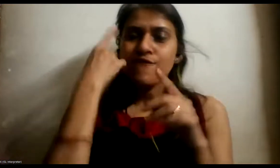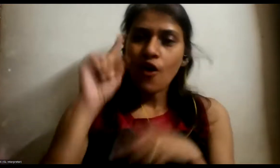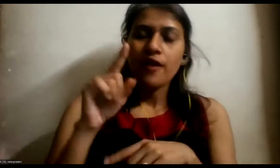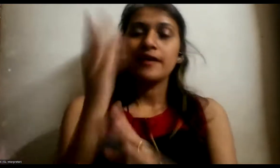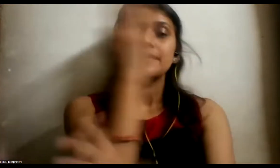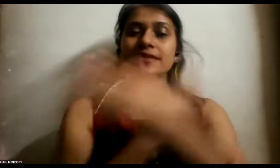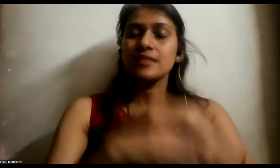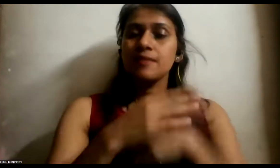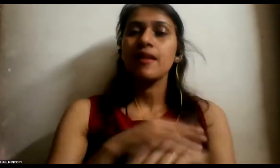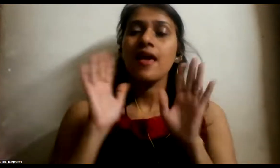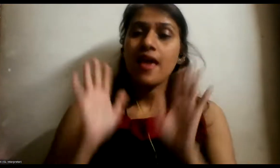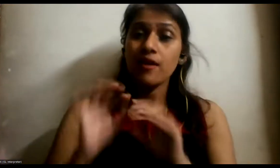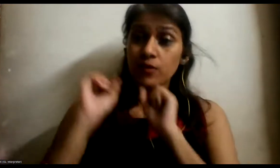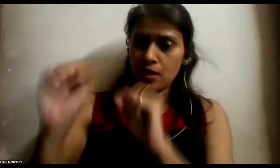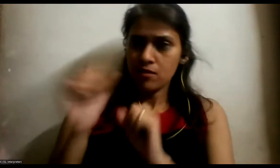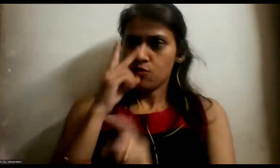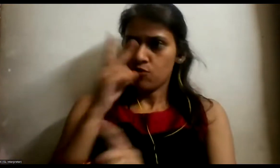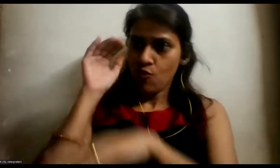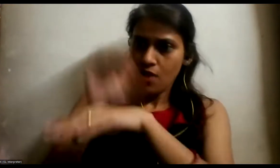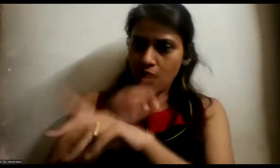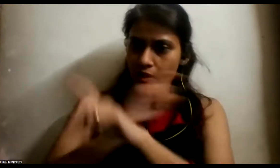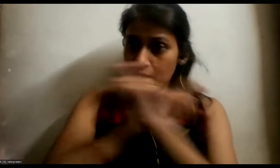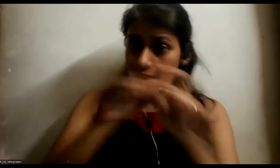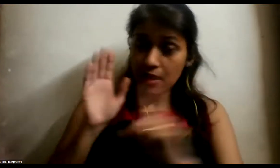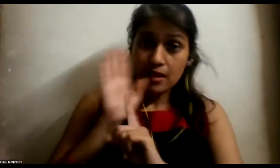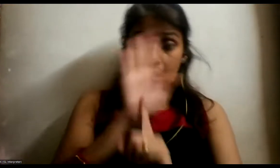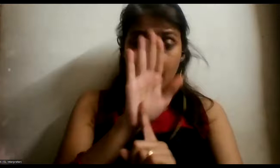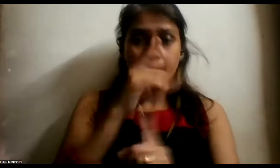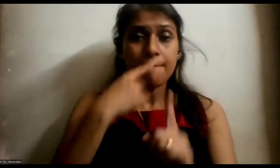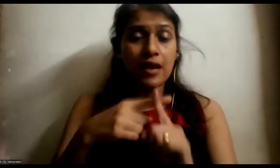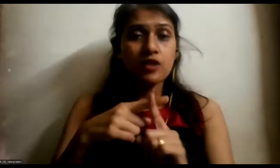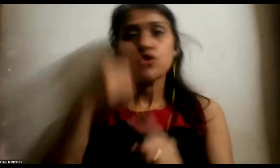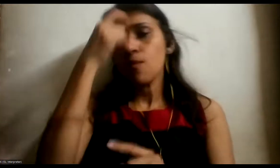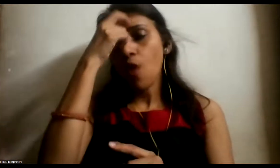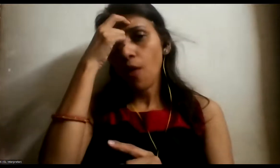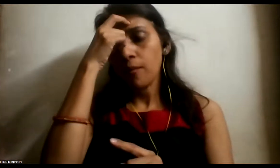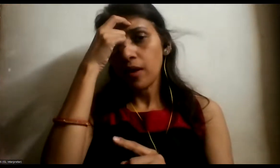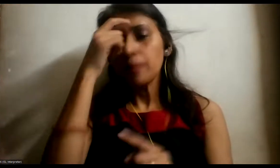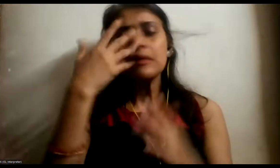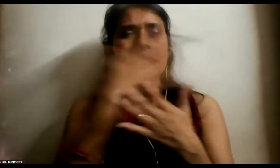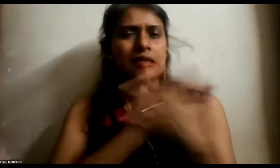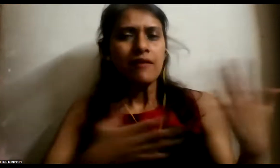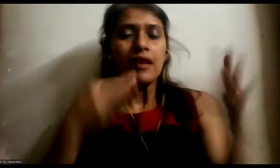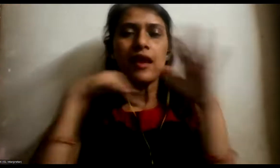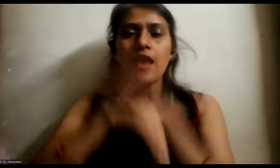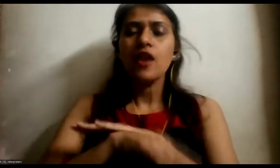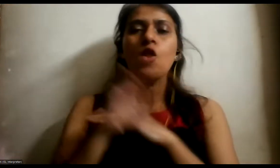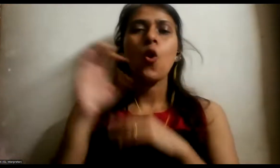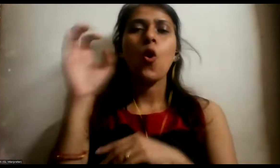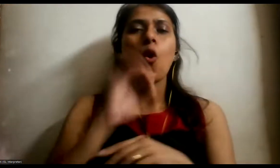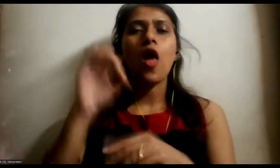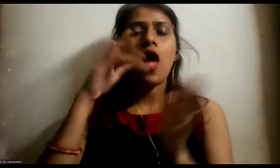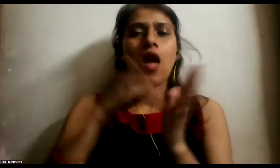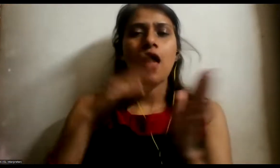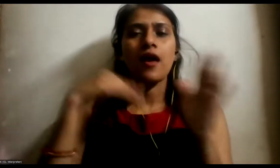has become not only visible but an important social issue for Odisha and Indian government and